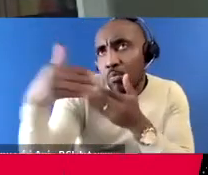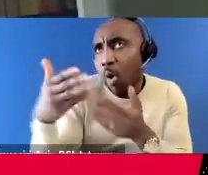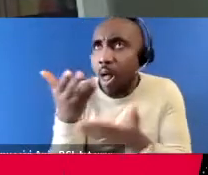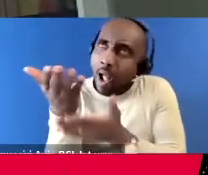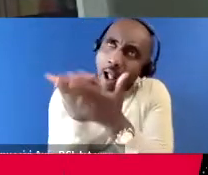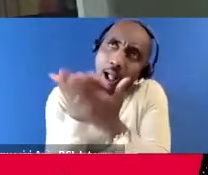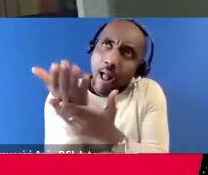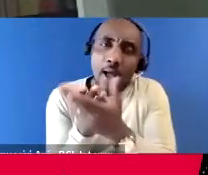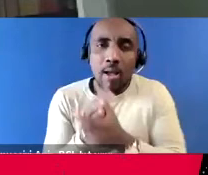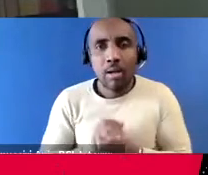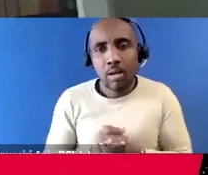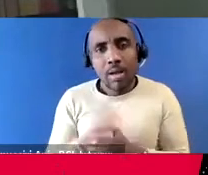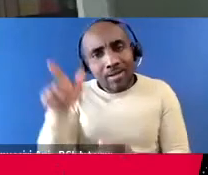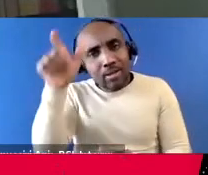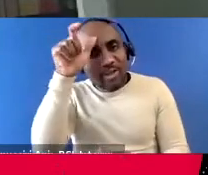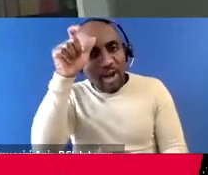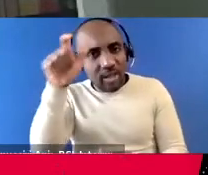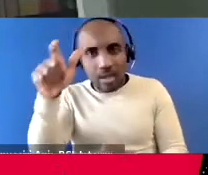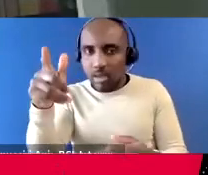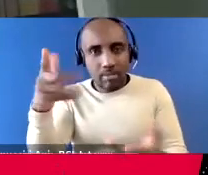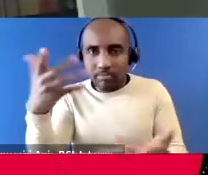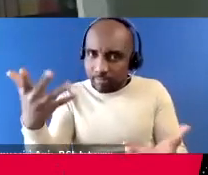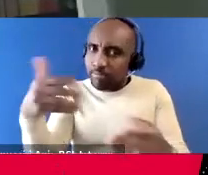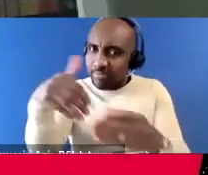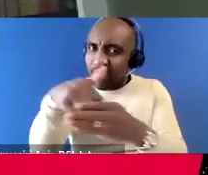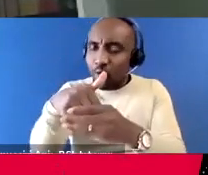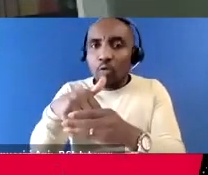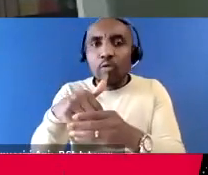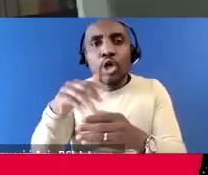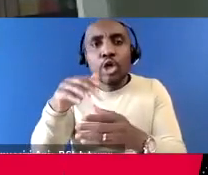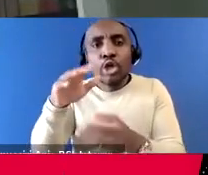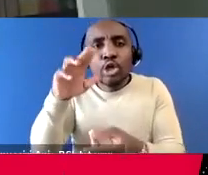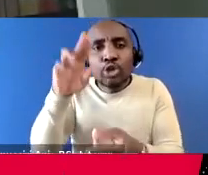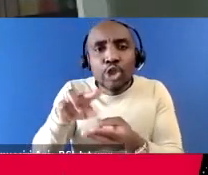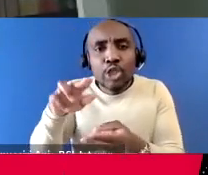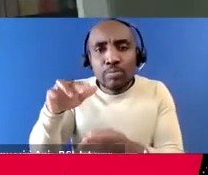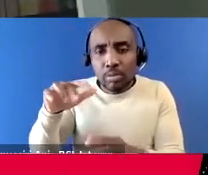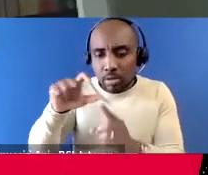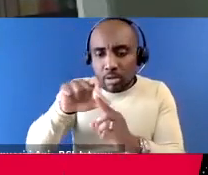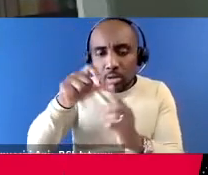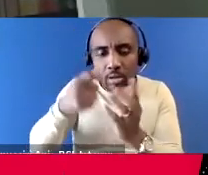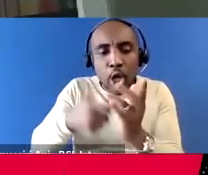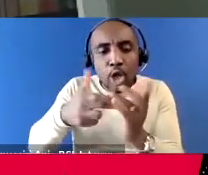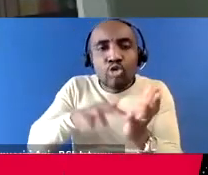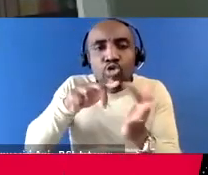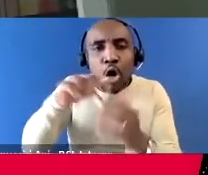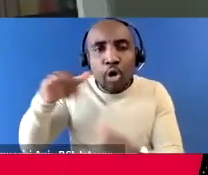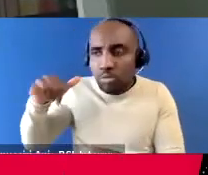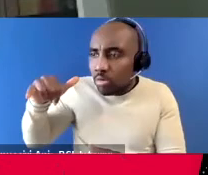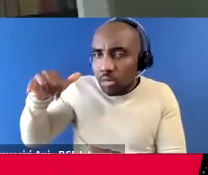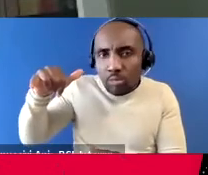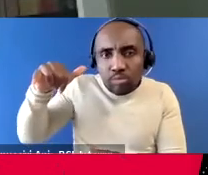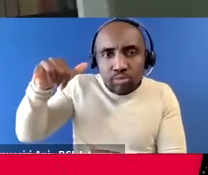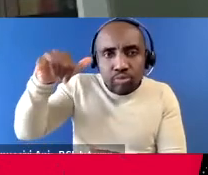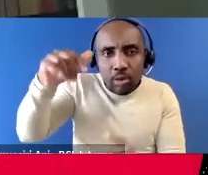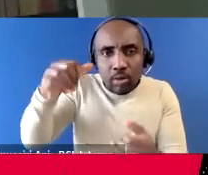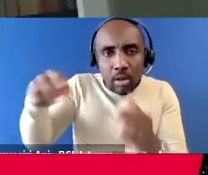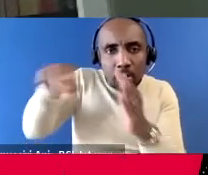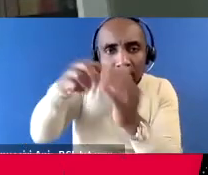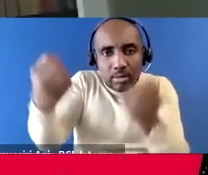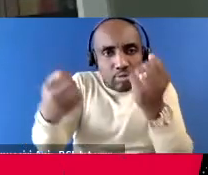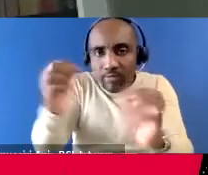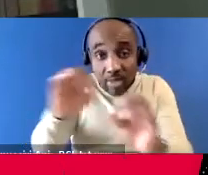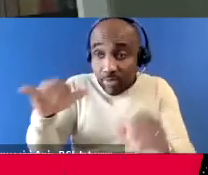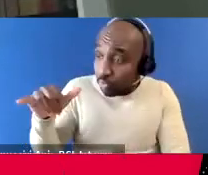And we've seen that Turkey's prominence in the development of cheap drones have rapidly altered the military balance in the